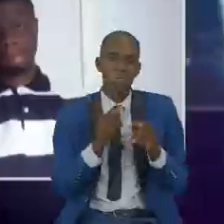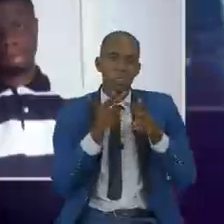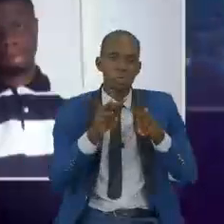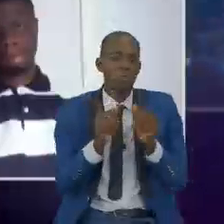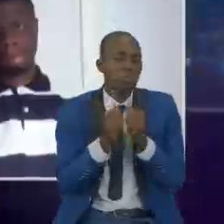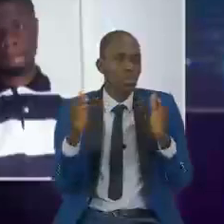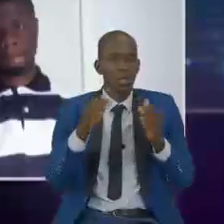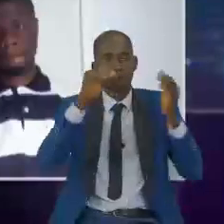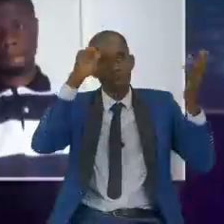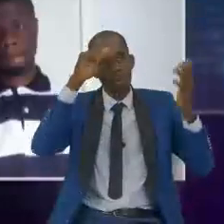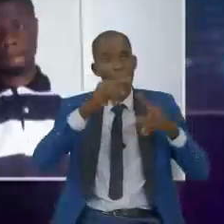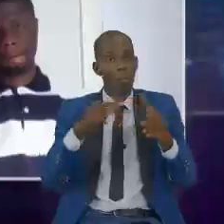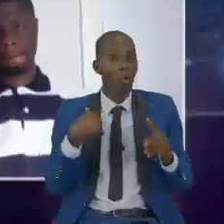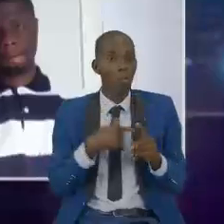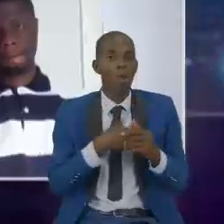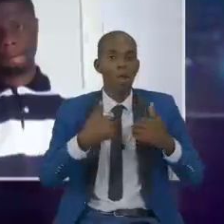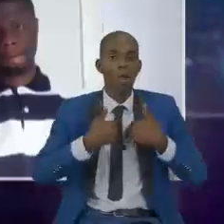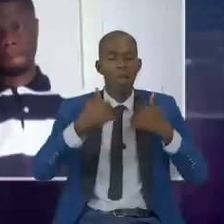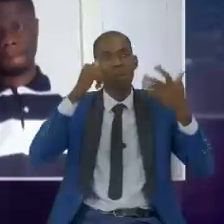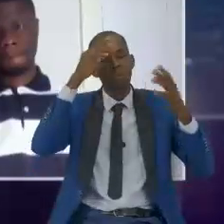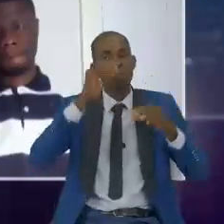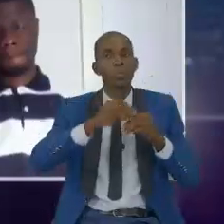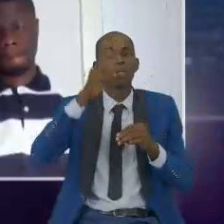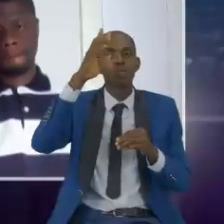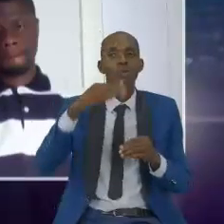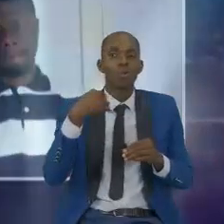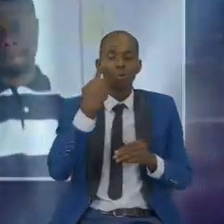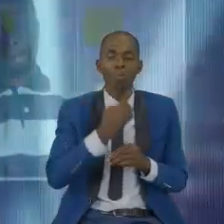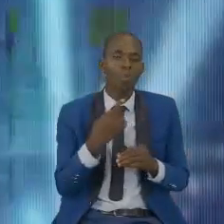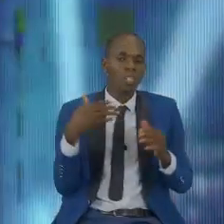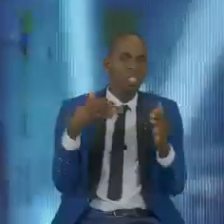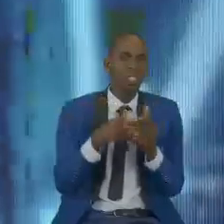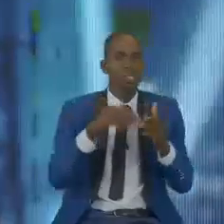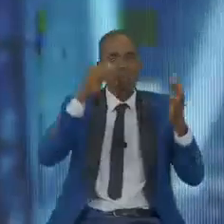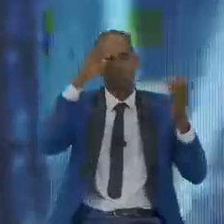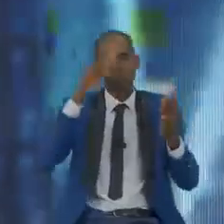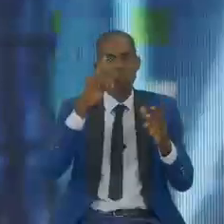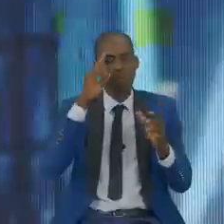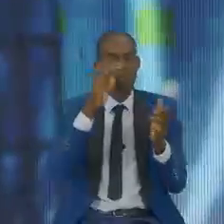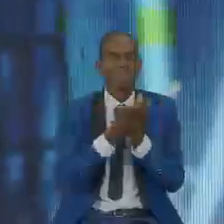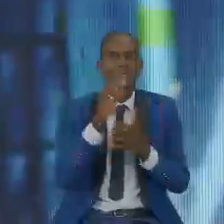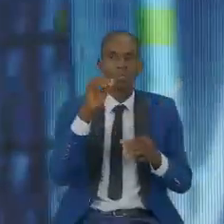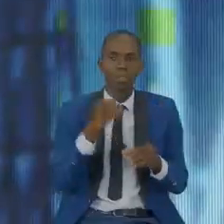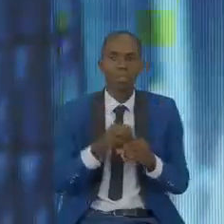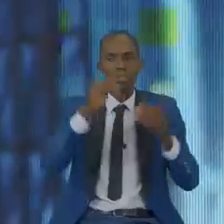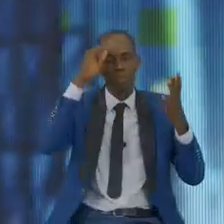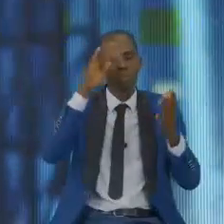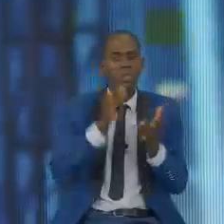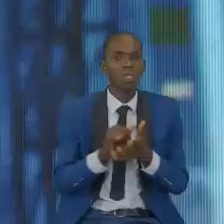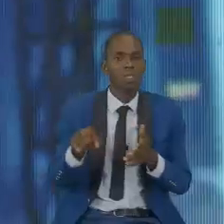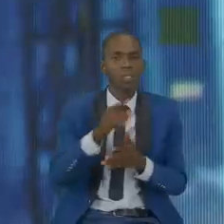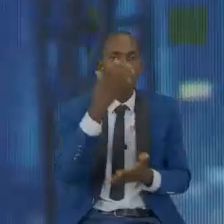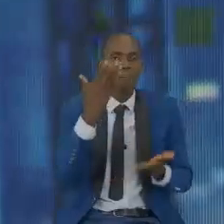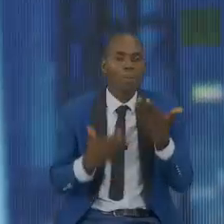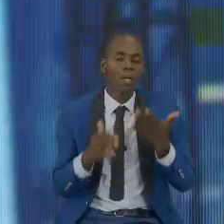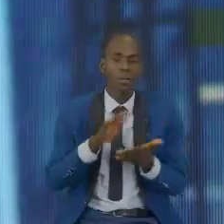in God, who against hope believed in hope that he might become the